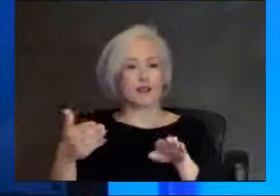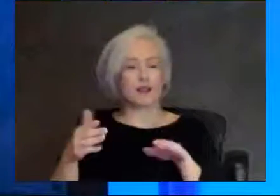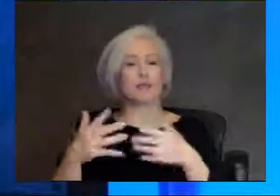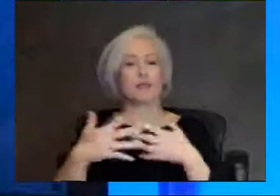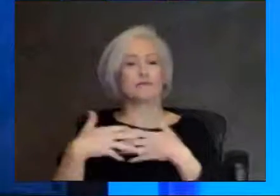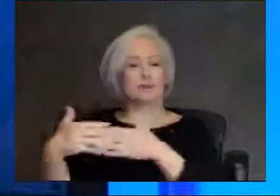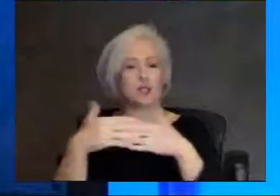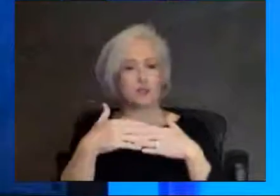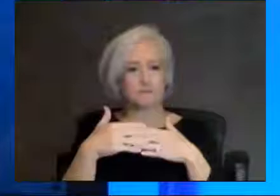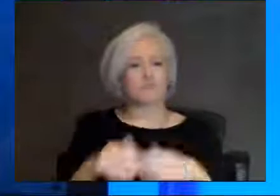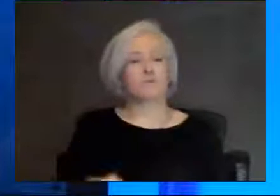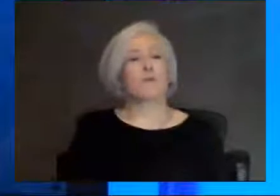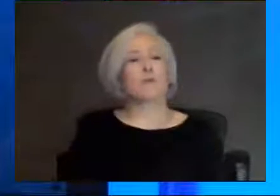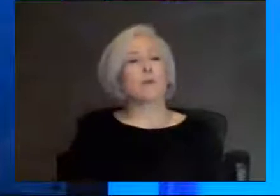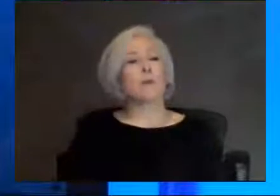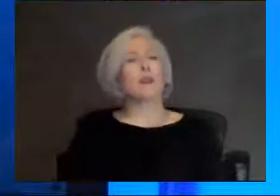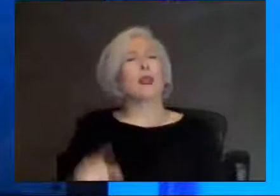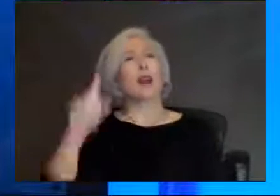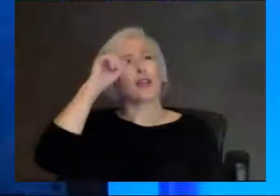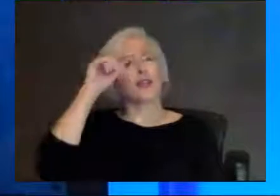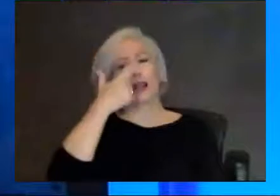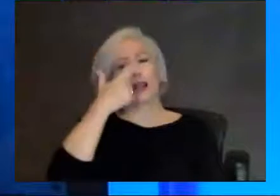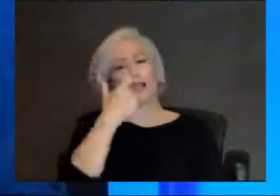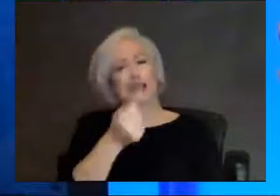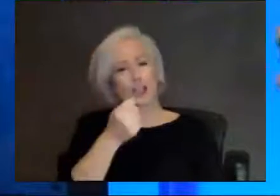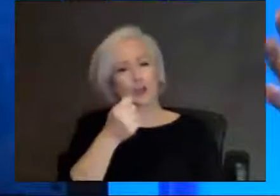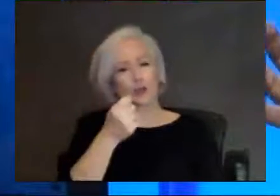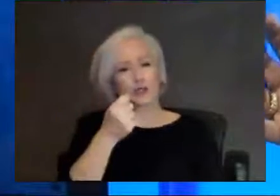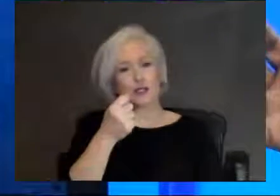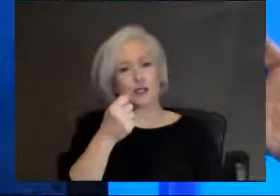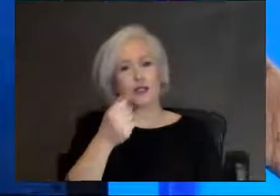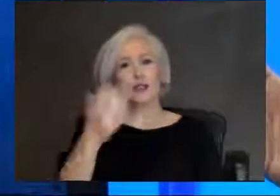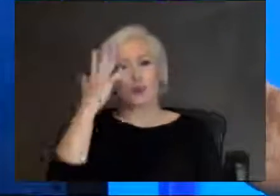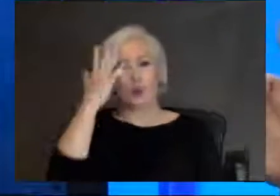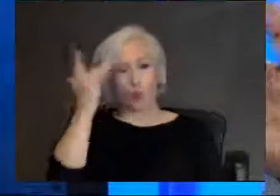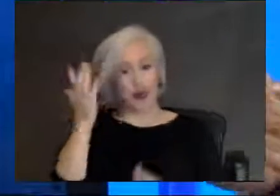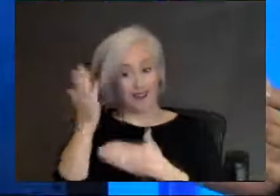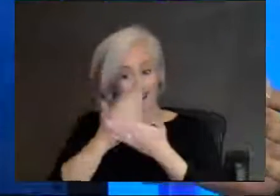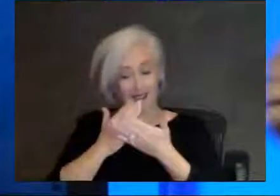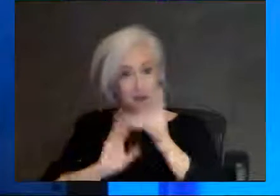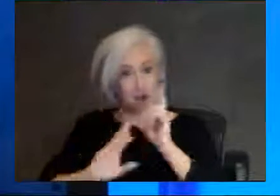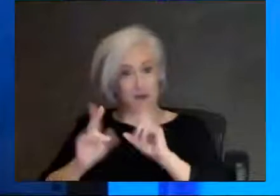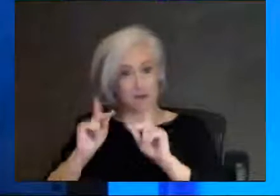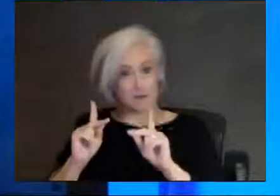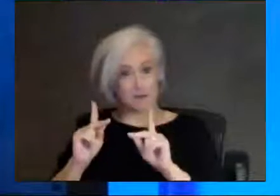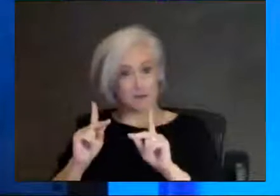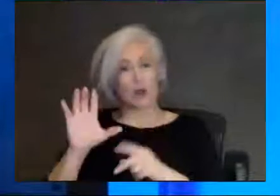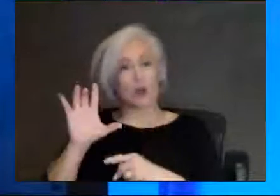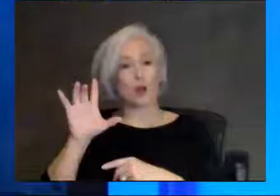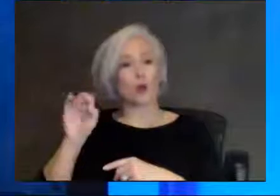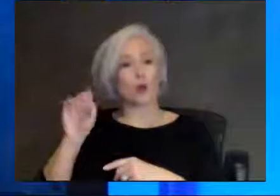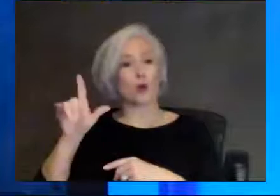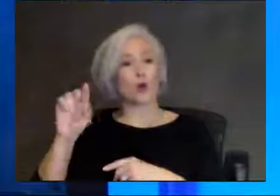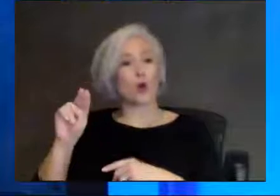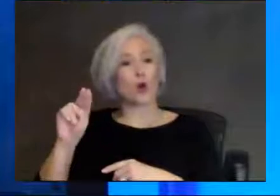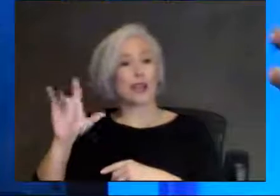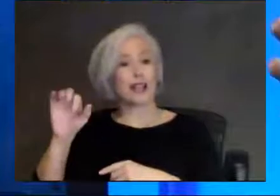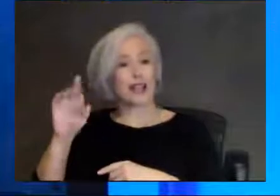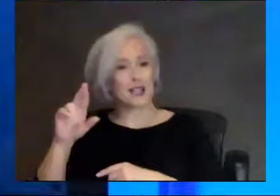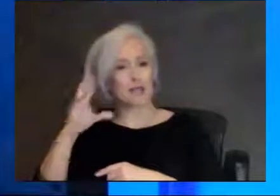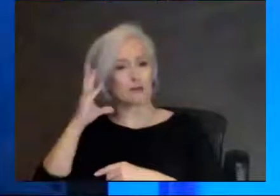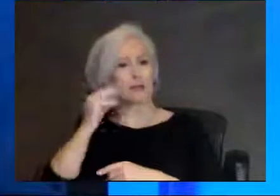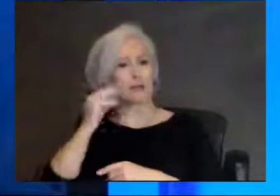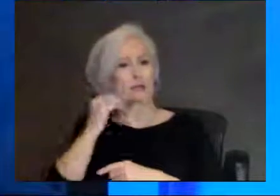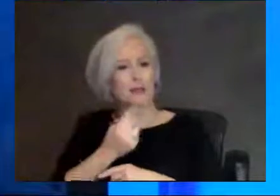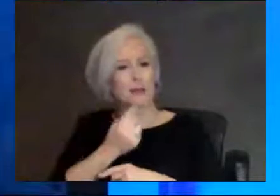I thought it is interesting, and only why some set of the group colon cancer are having this bitter taste in the mouth is a